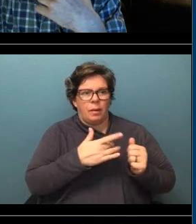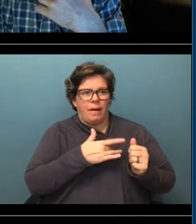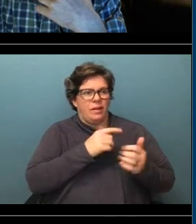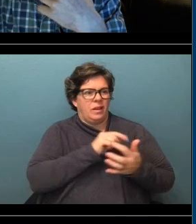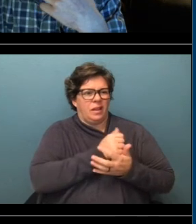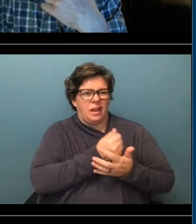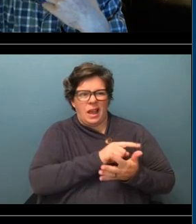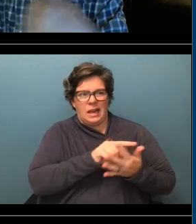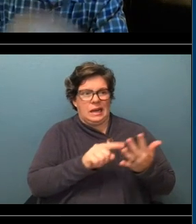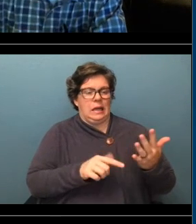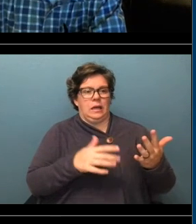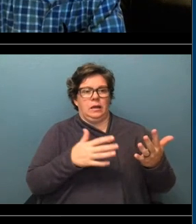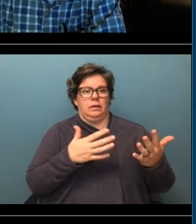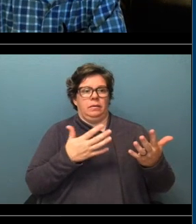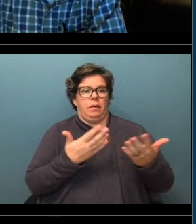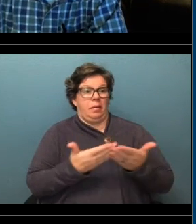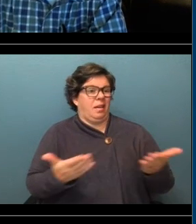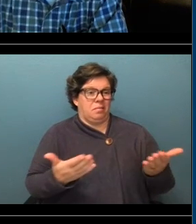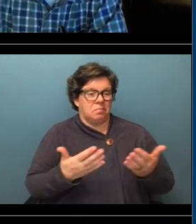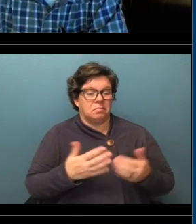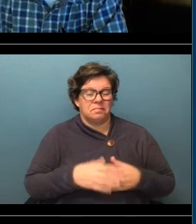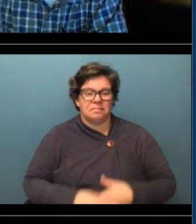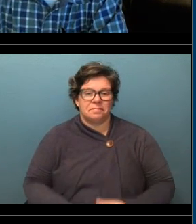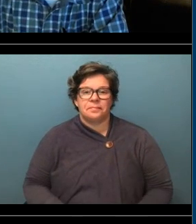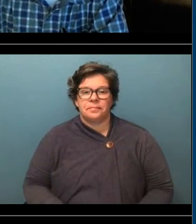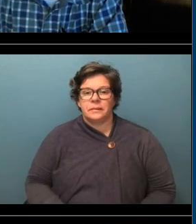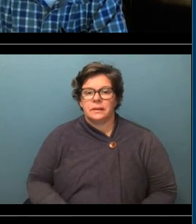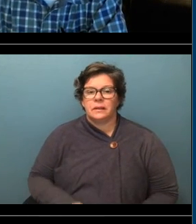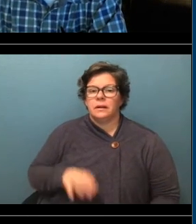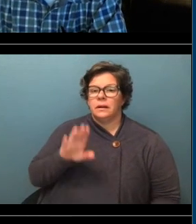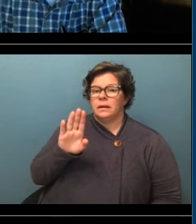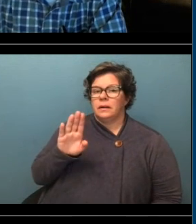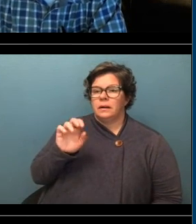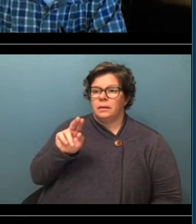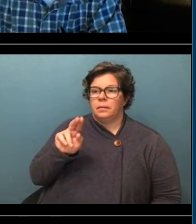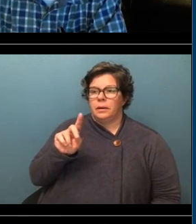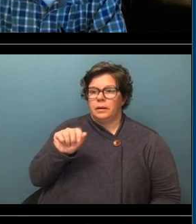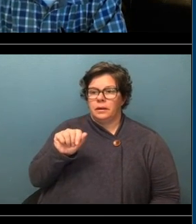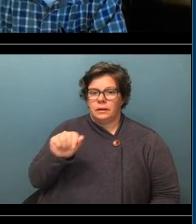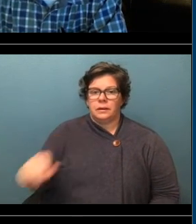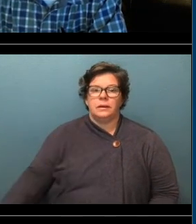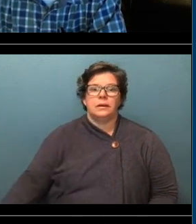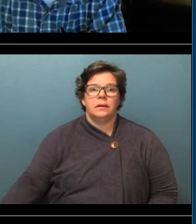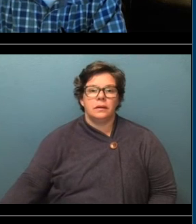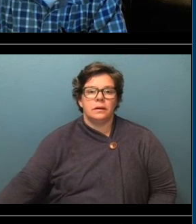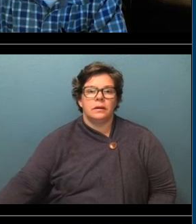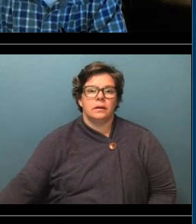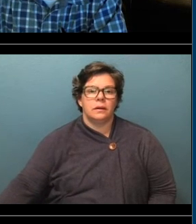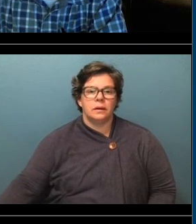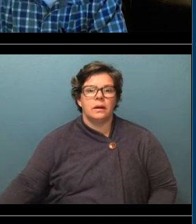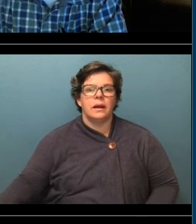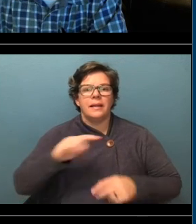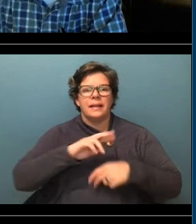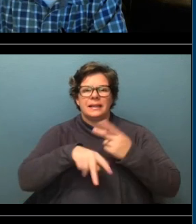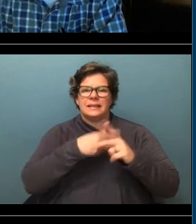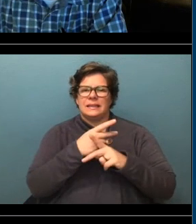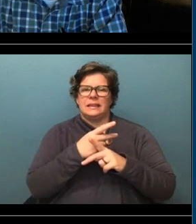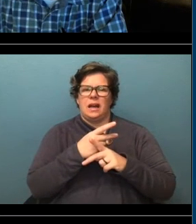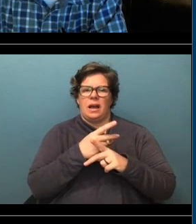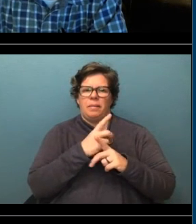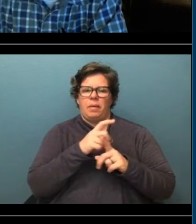those things. Yeah, these types of calls don't necessarily result in higher